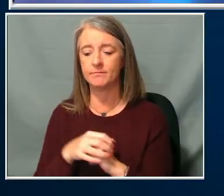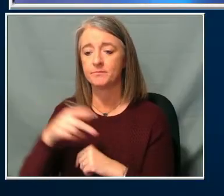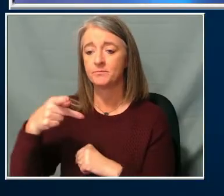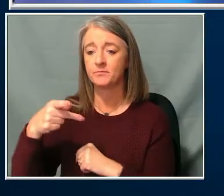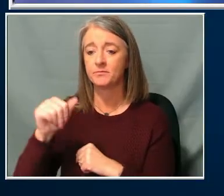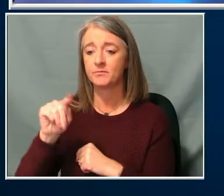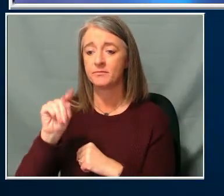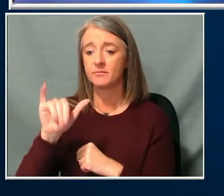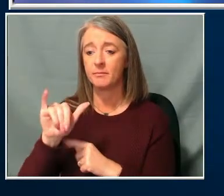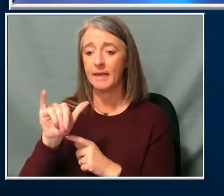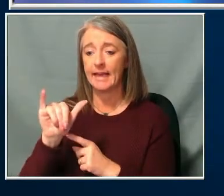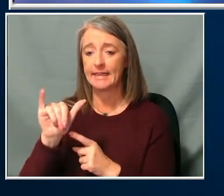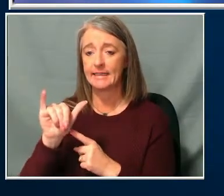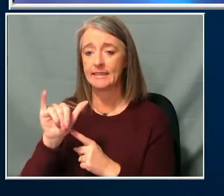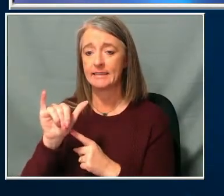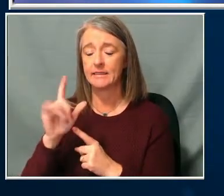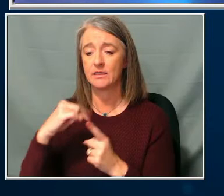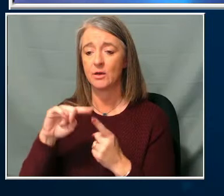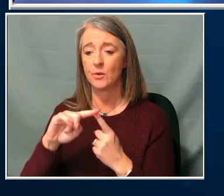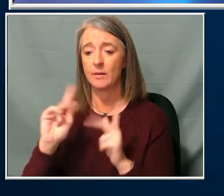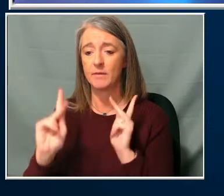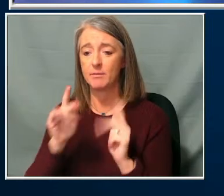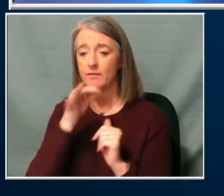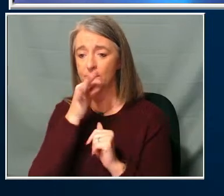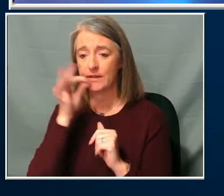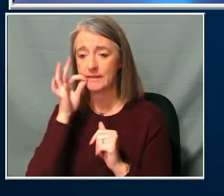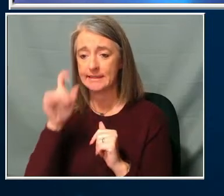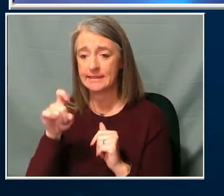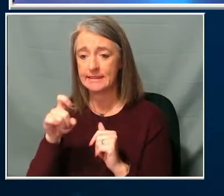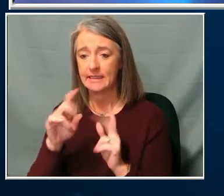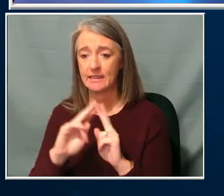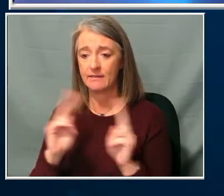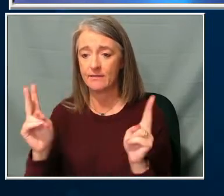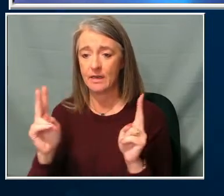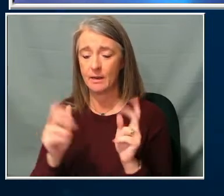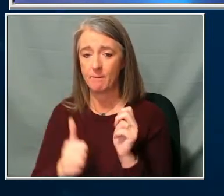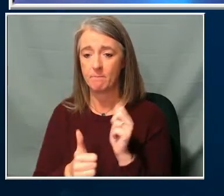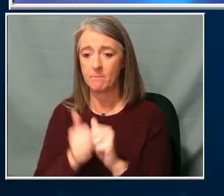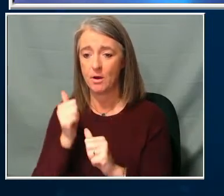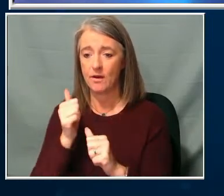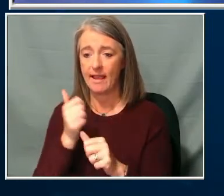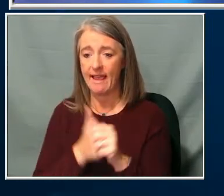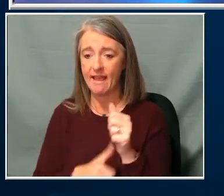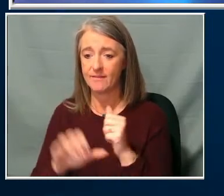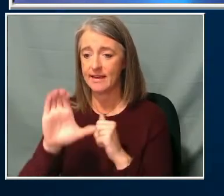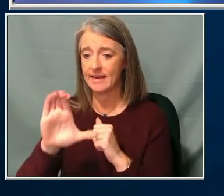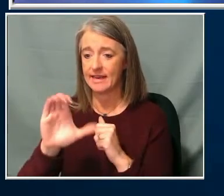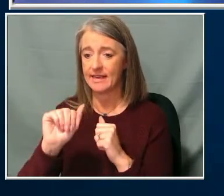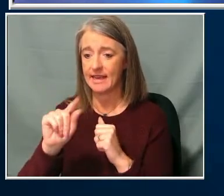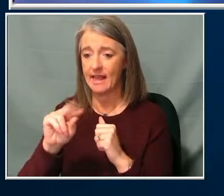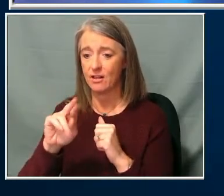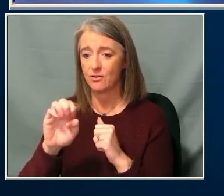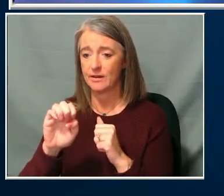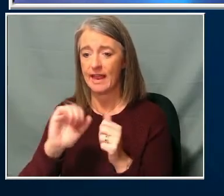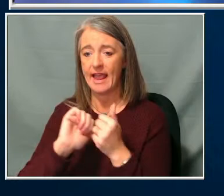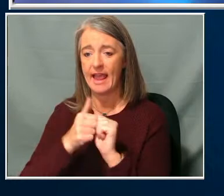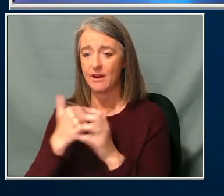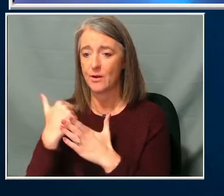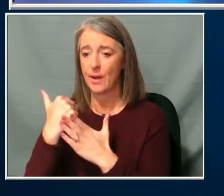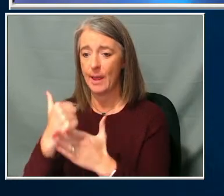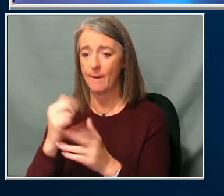us out here, because when someone is fasting like this, they need to get the very most out of every single calorie, Patty. How do you help people with